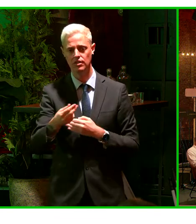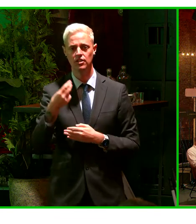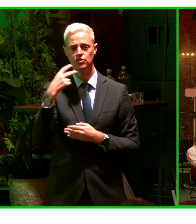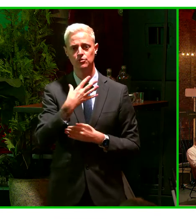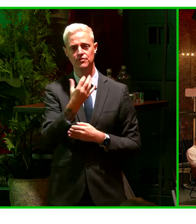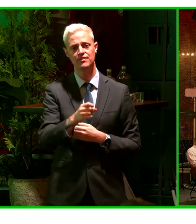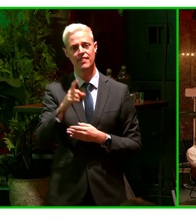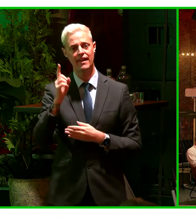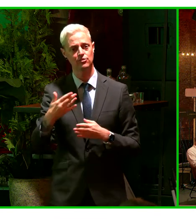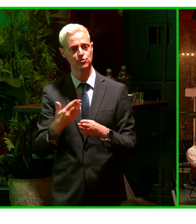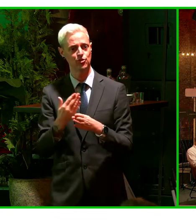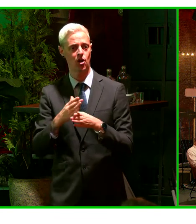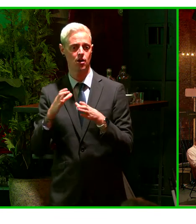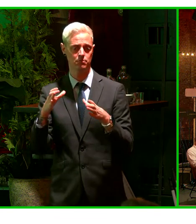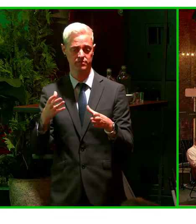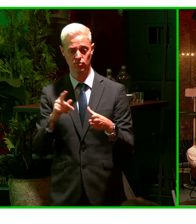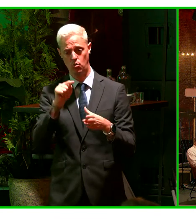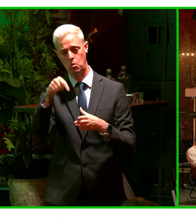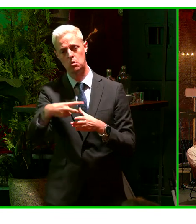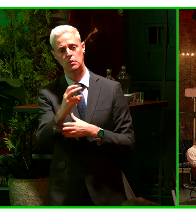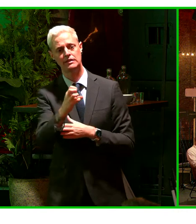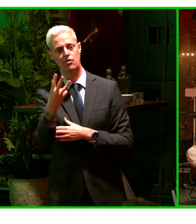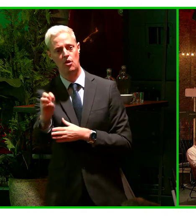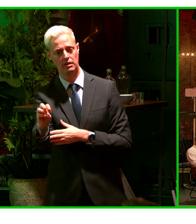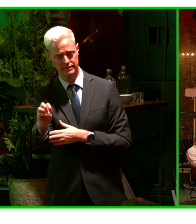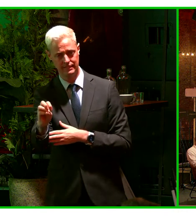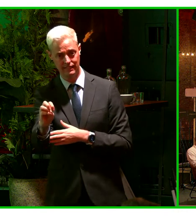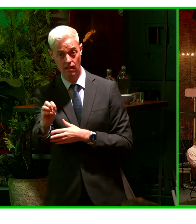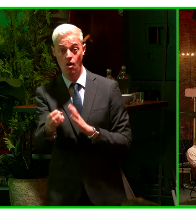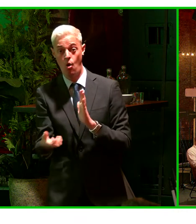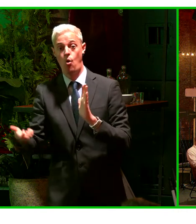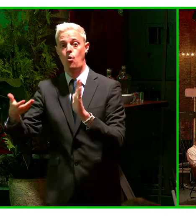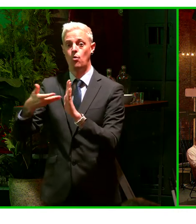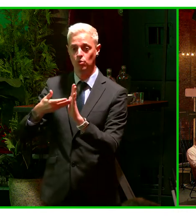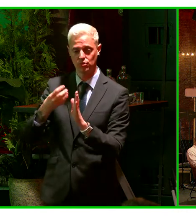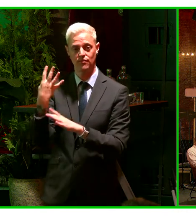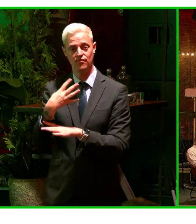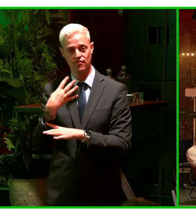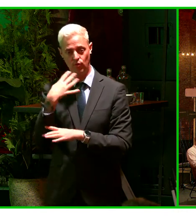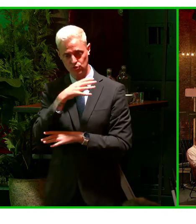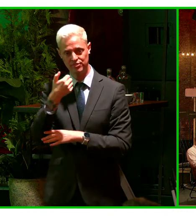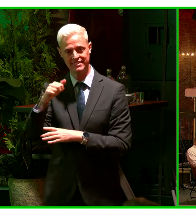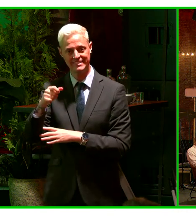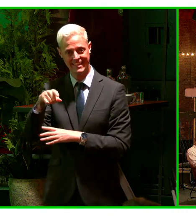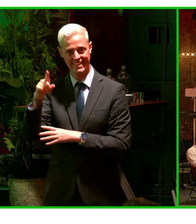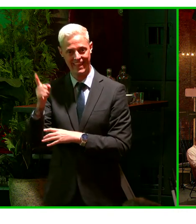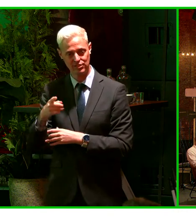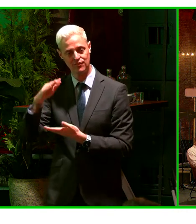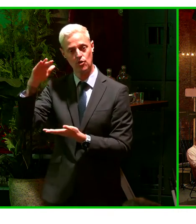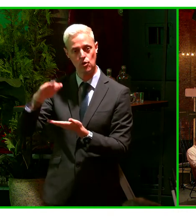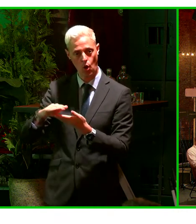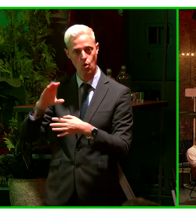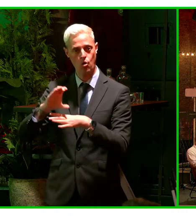250,000 jobs by 2030 on top of the 460,000 you've already got in low carbon industries across the UK. So for me, this